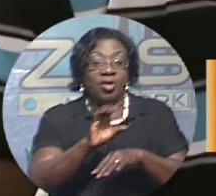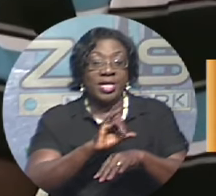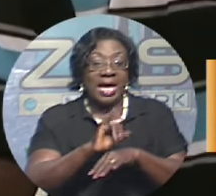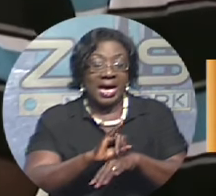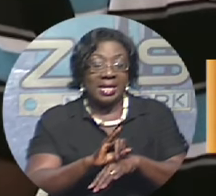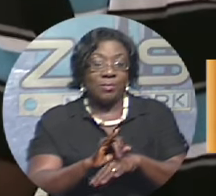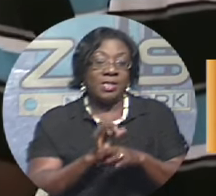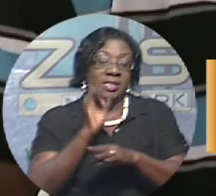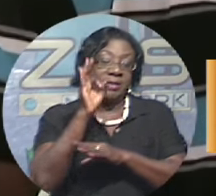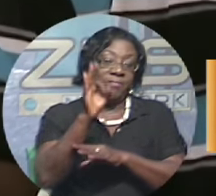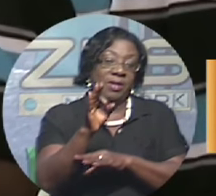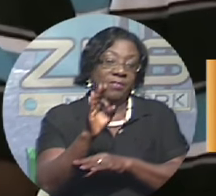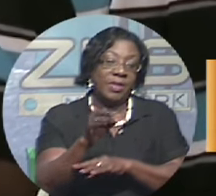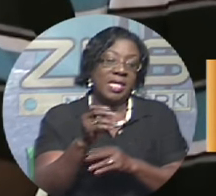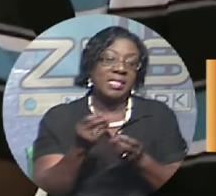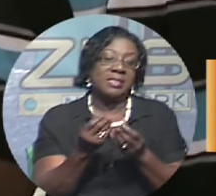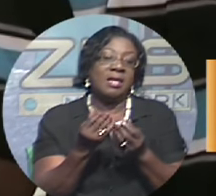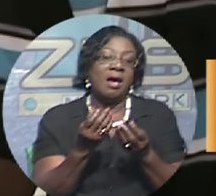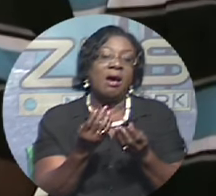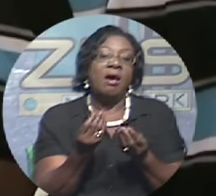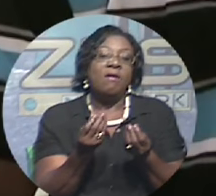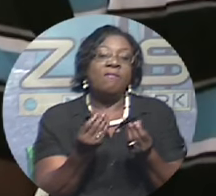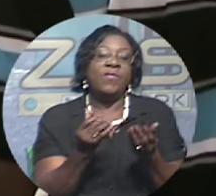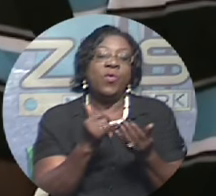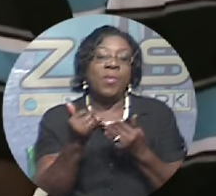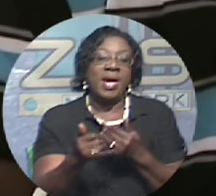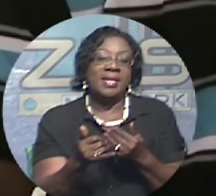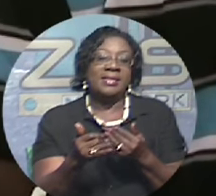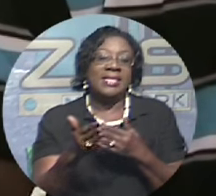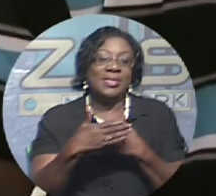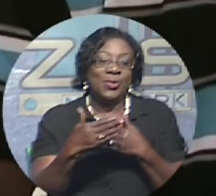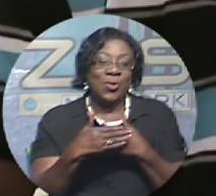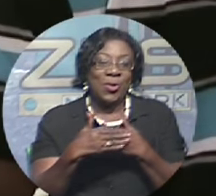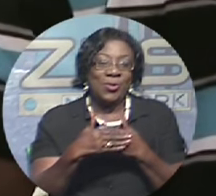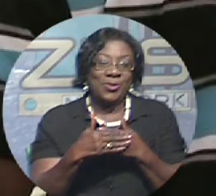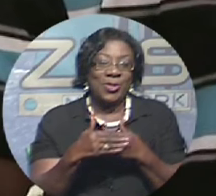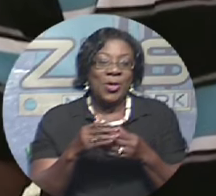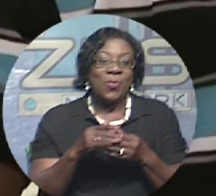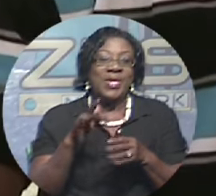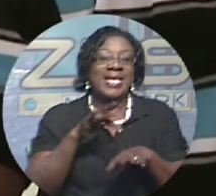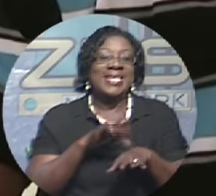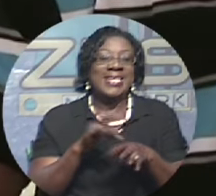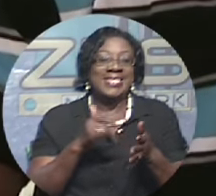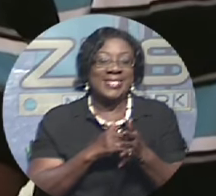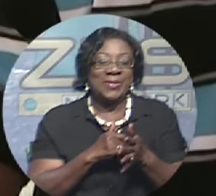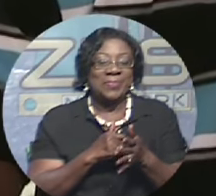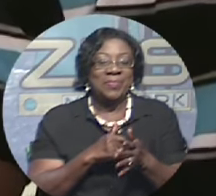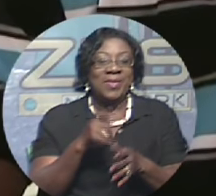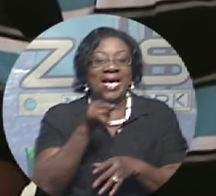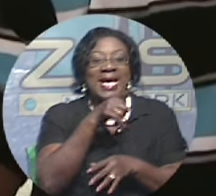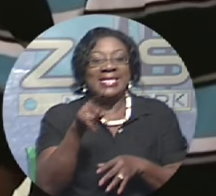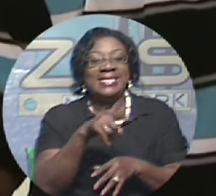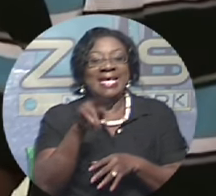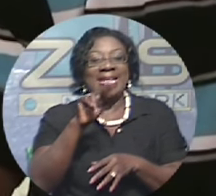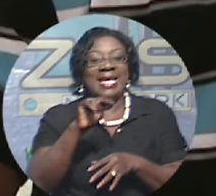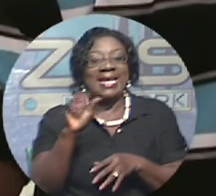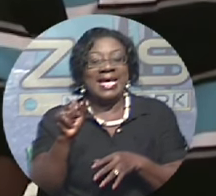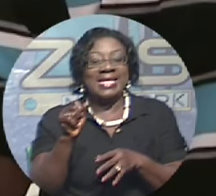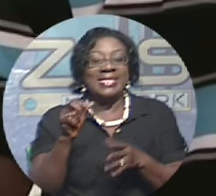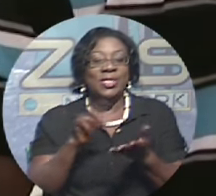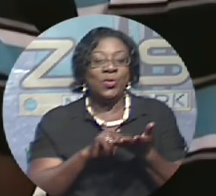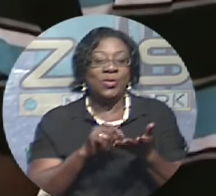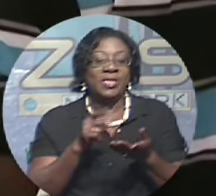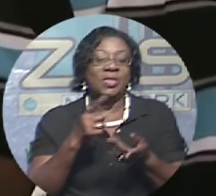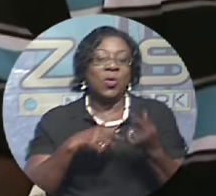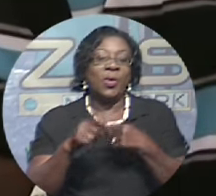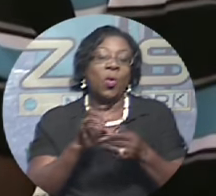is in front of me. It's a few miles away, but it's so close we could touch it. And ZNS News has made the effort to go